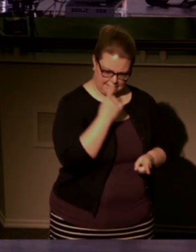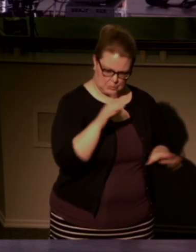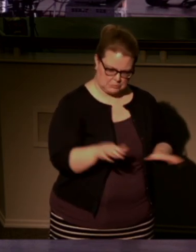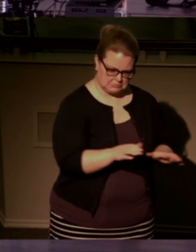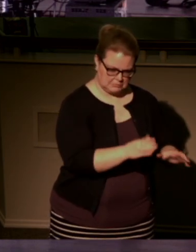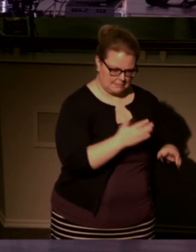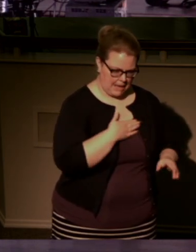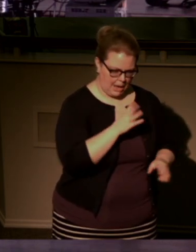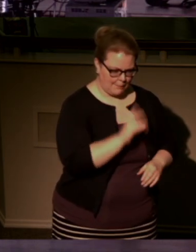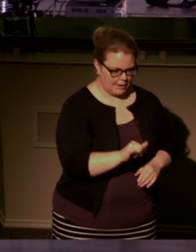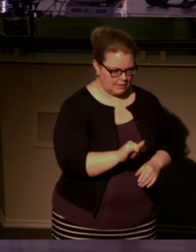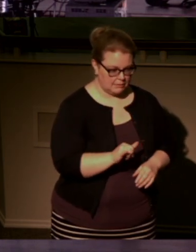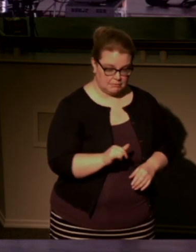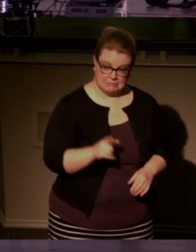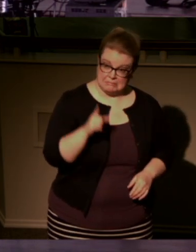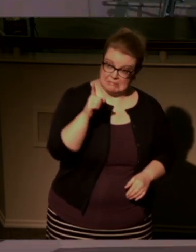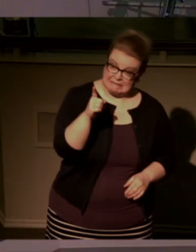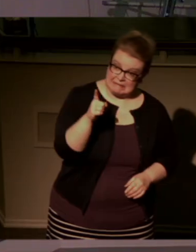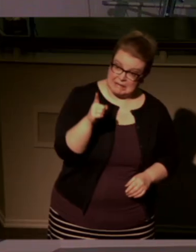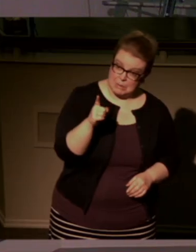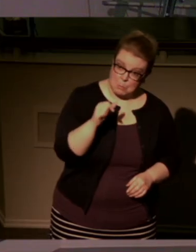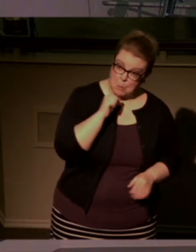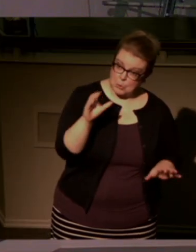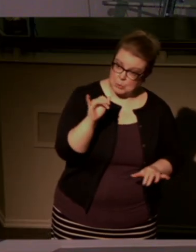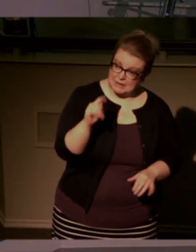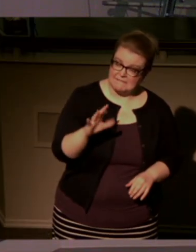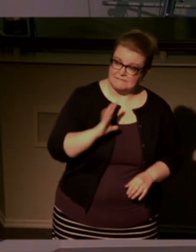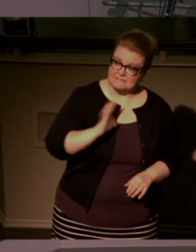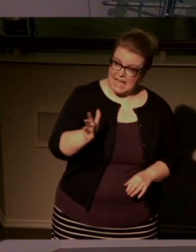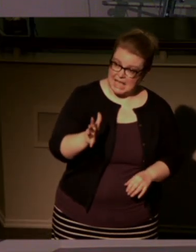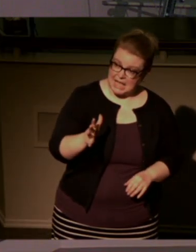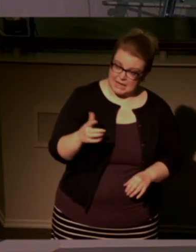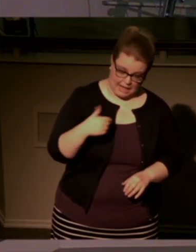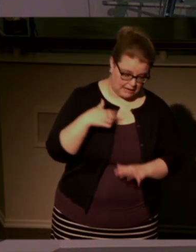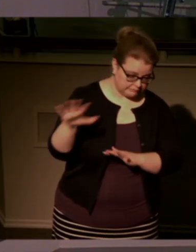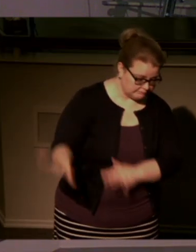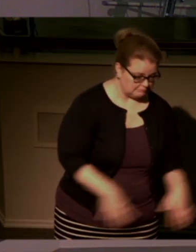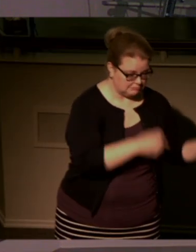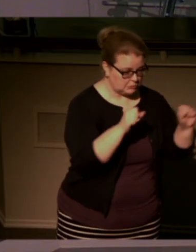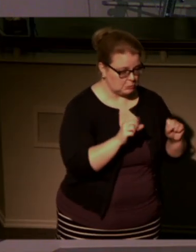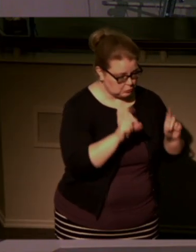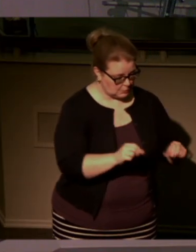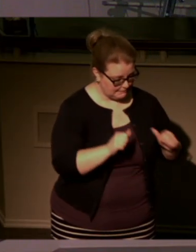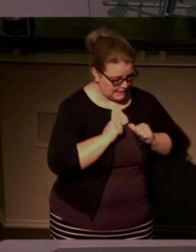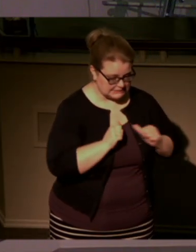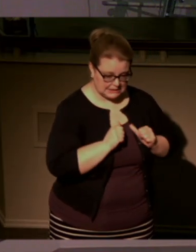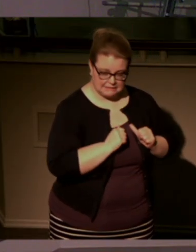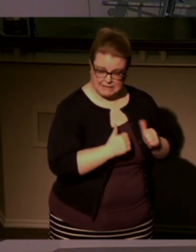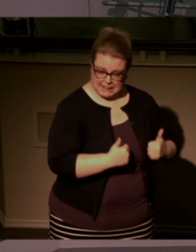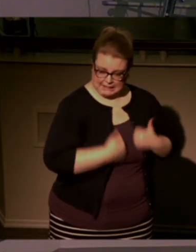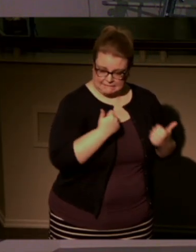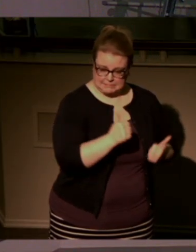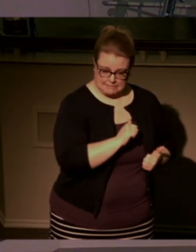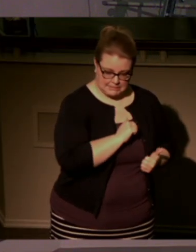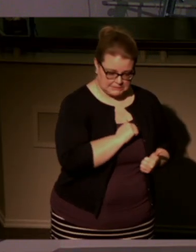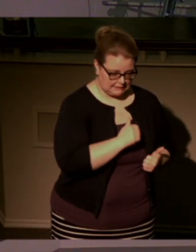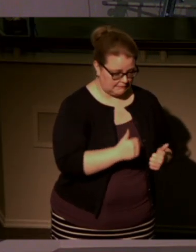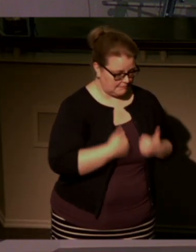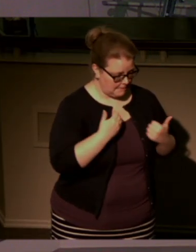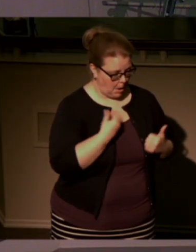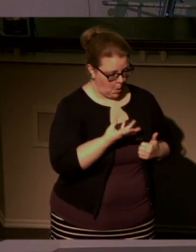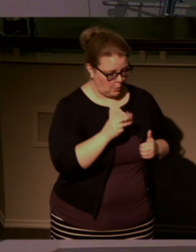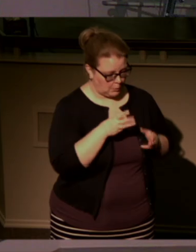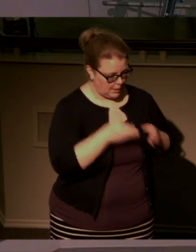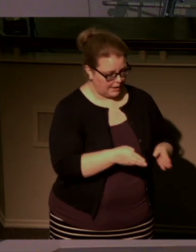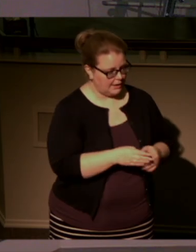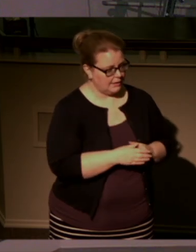do it, let's do it on our own. Let's pick up our own pieces and live out our own life. Losing is